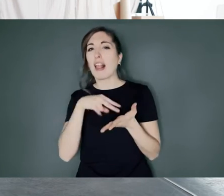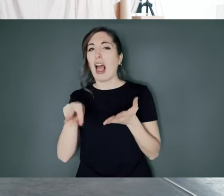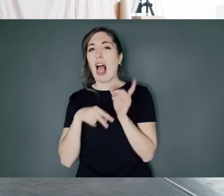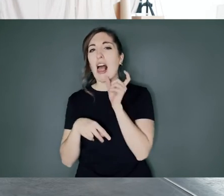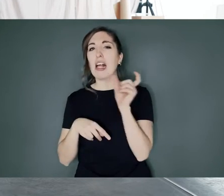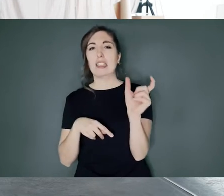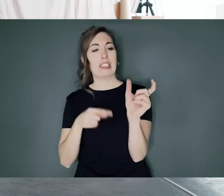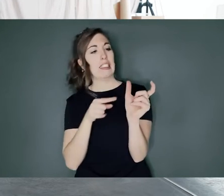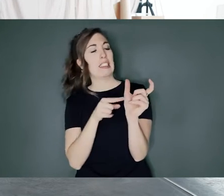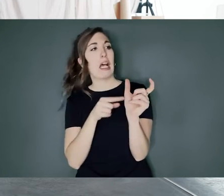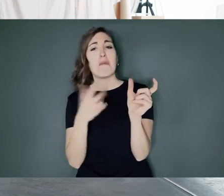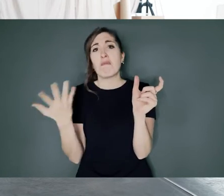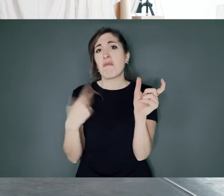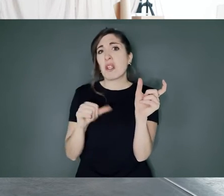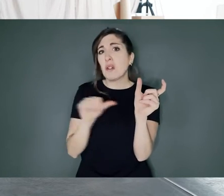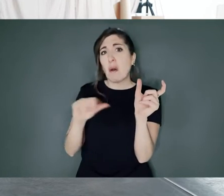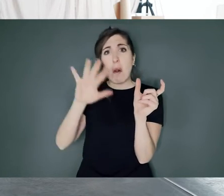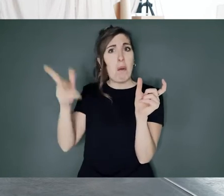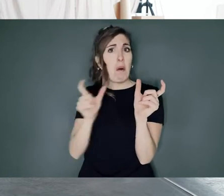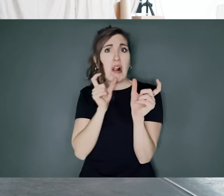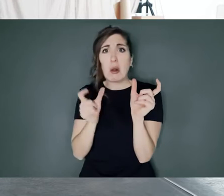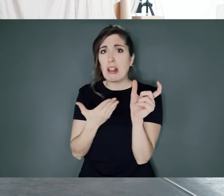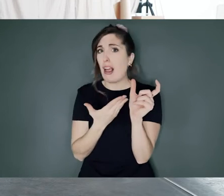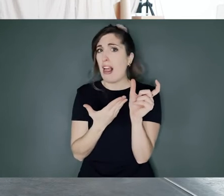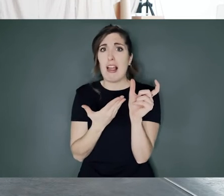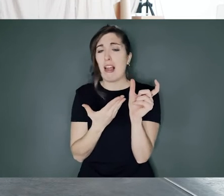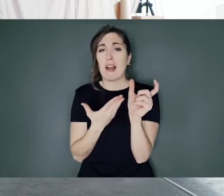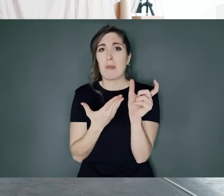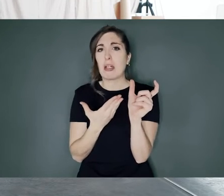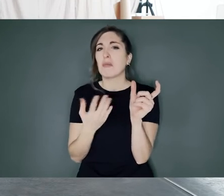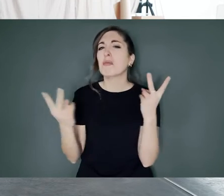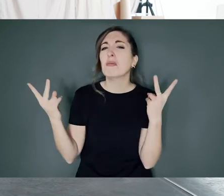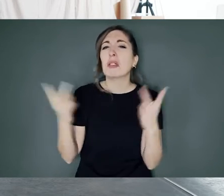word dance is just another word.